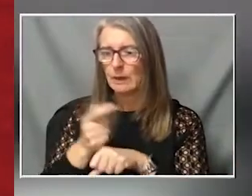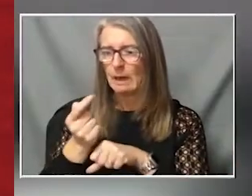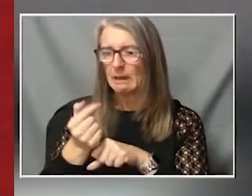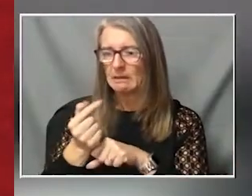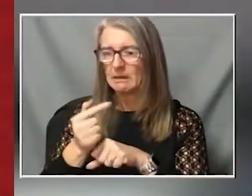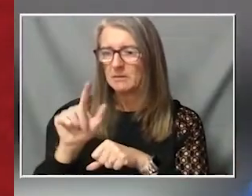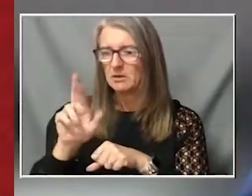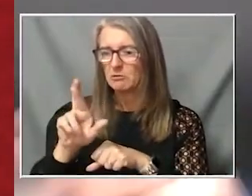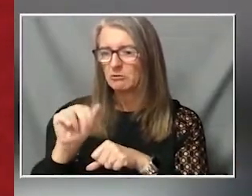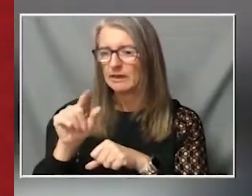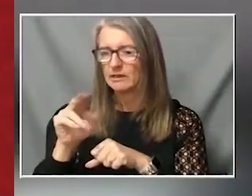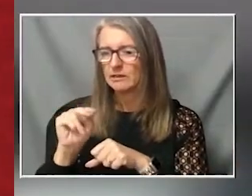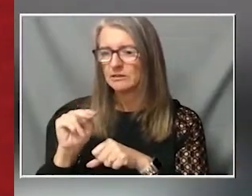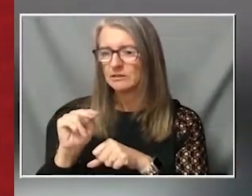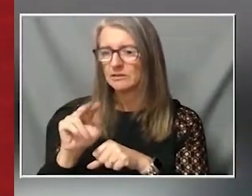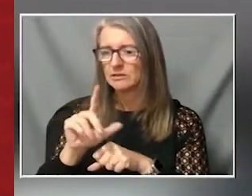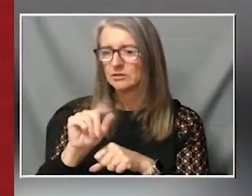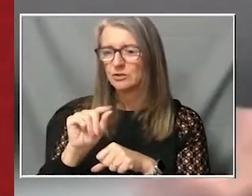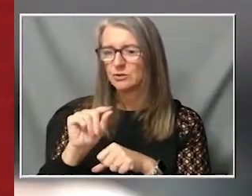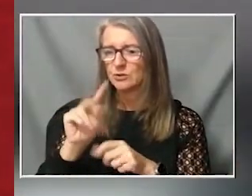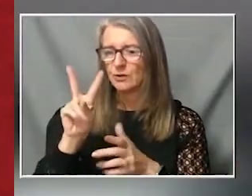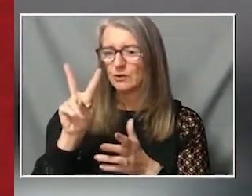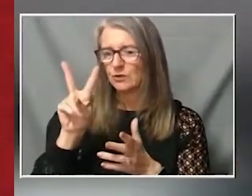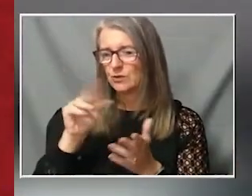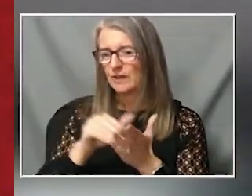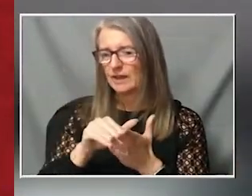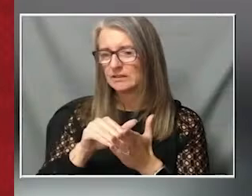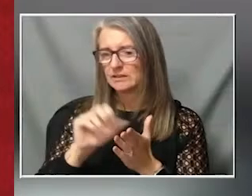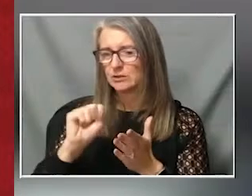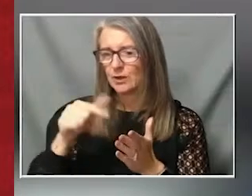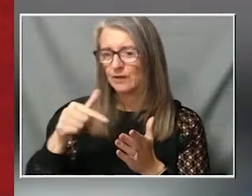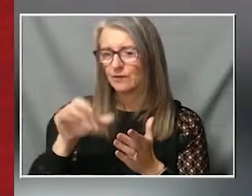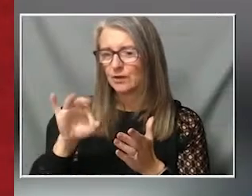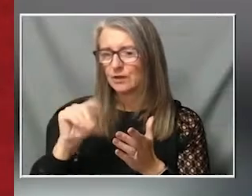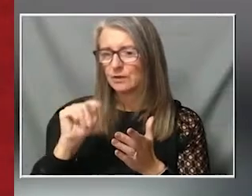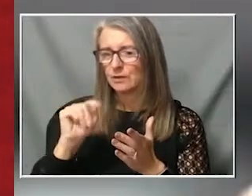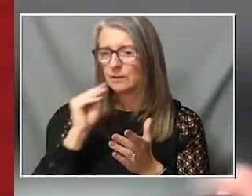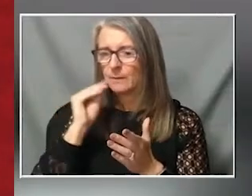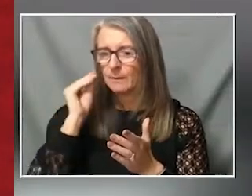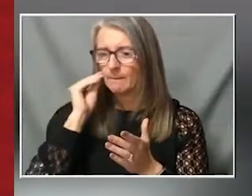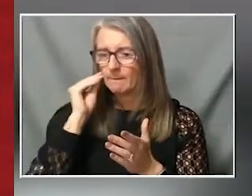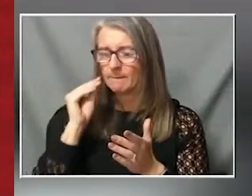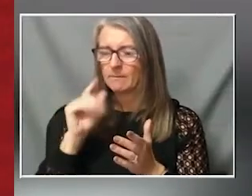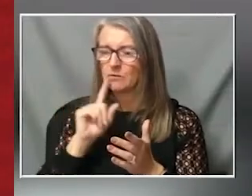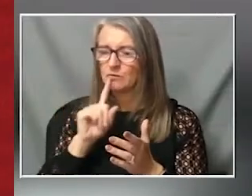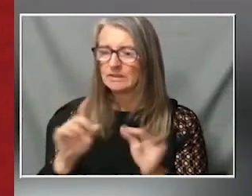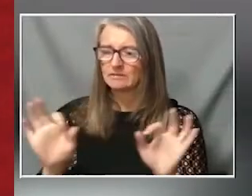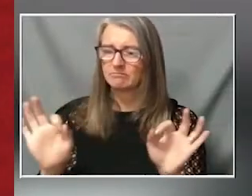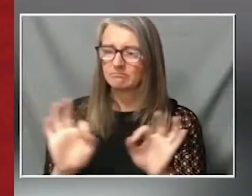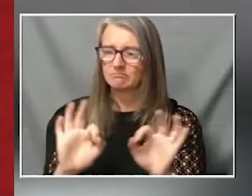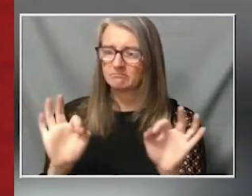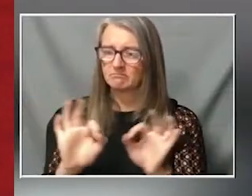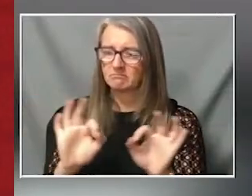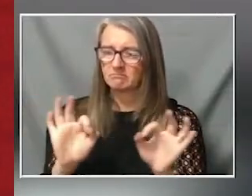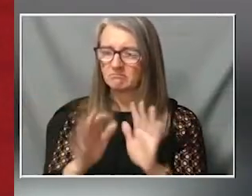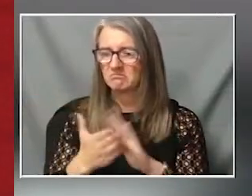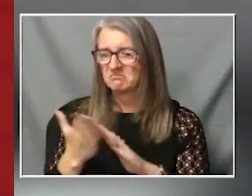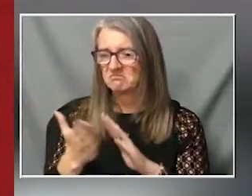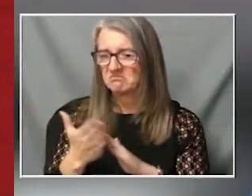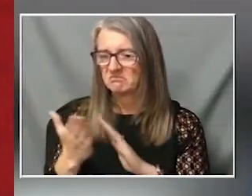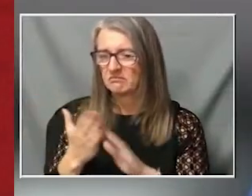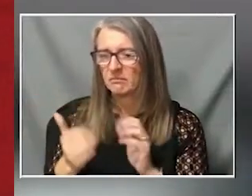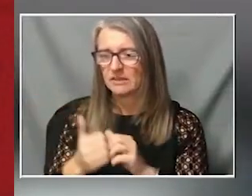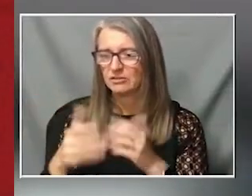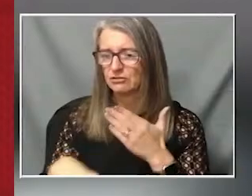bit of radon, but in a 2,000 square foot home, 20 square foot of granite in your kitchen is really not going to generate much additional